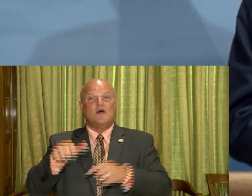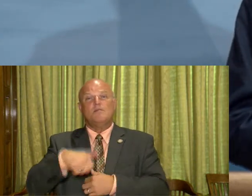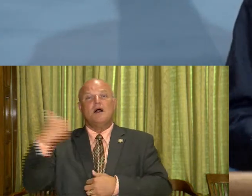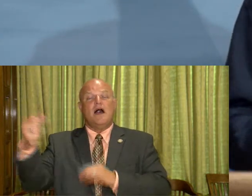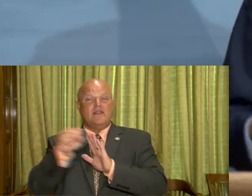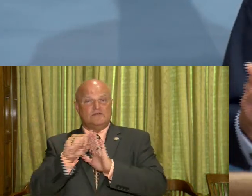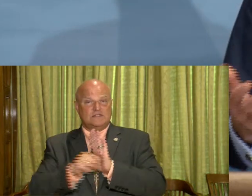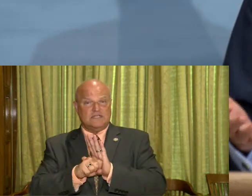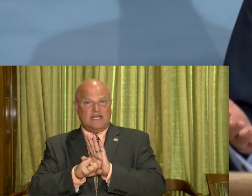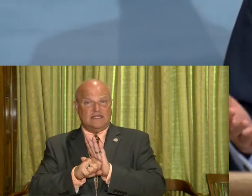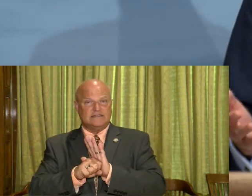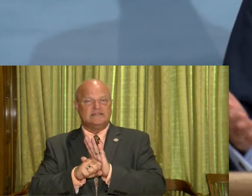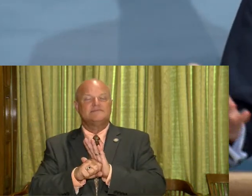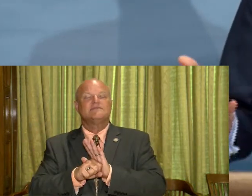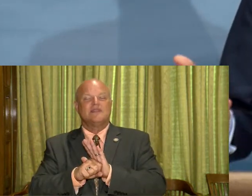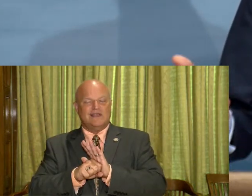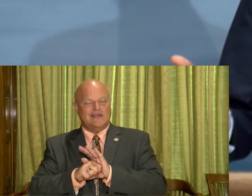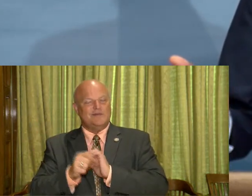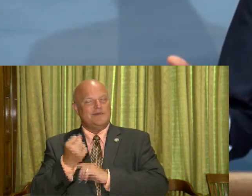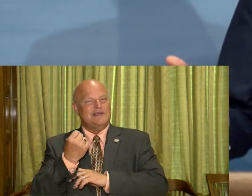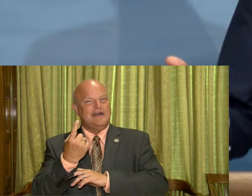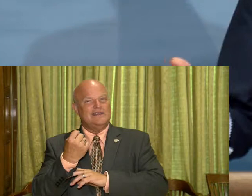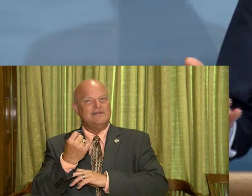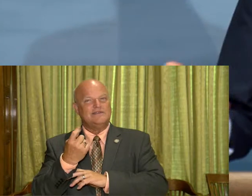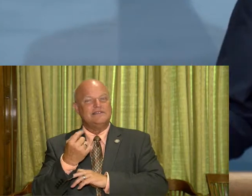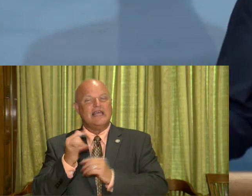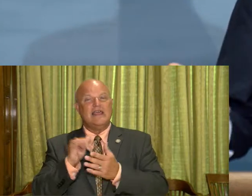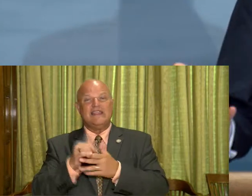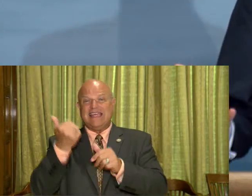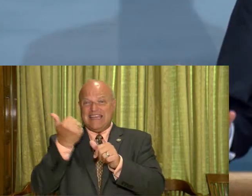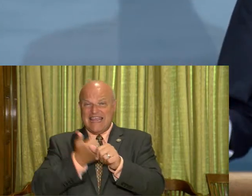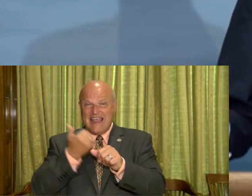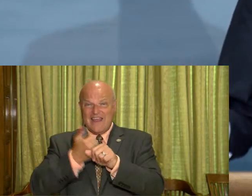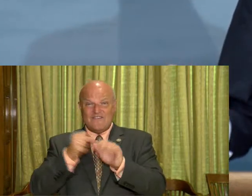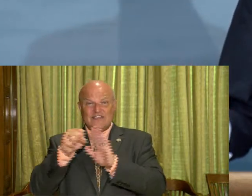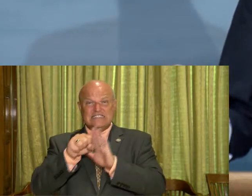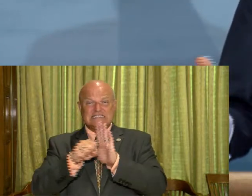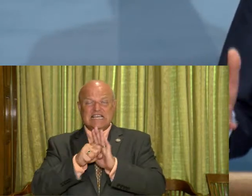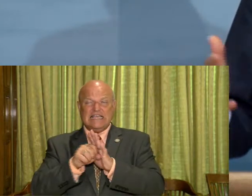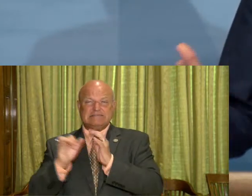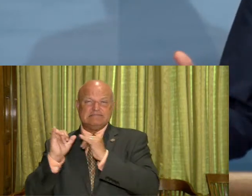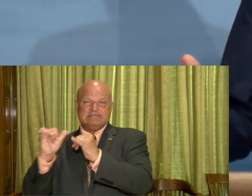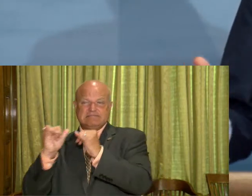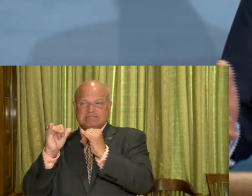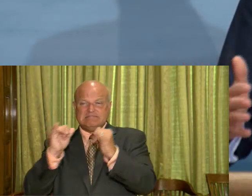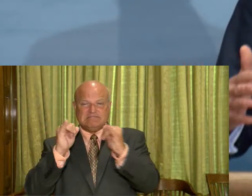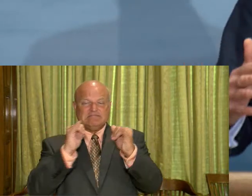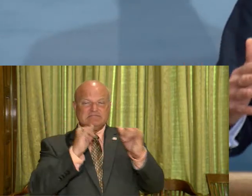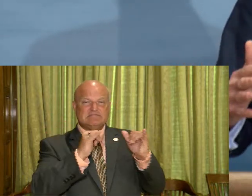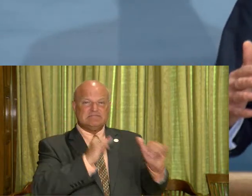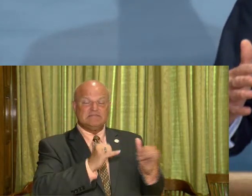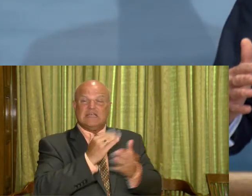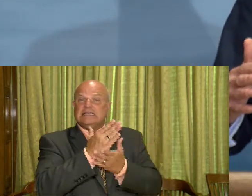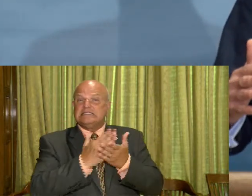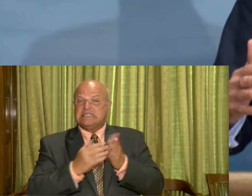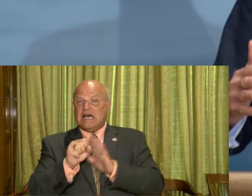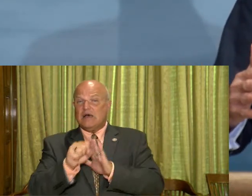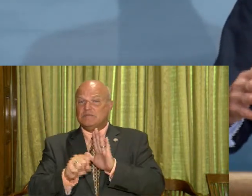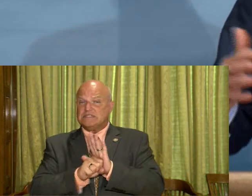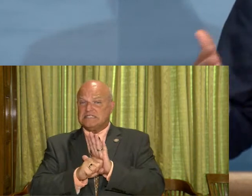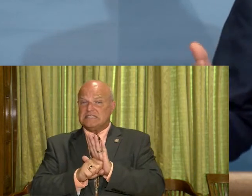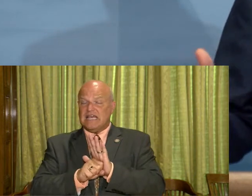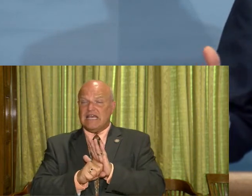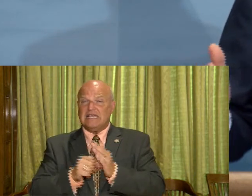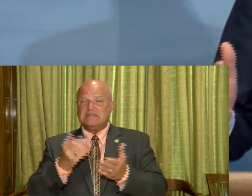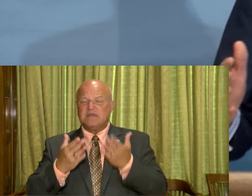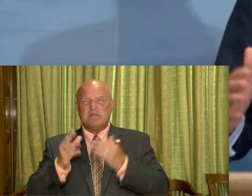got to realize, as everyone does, that every state is in a similar position. There's a few states that